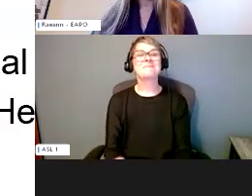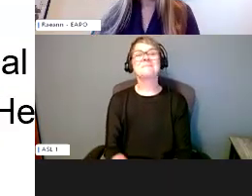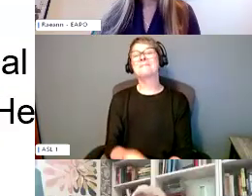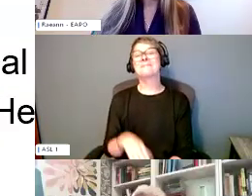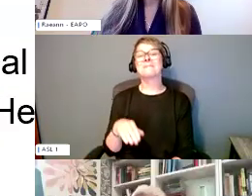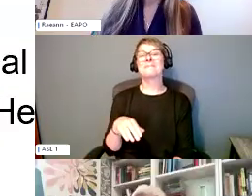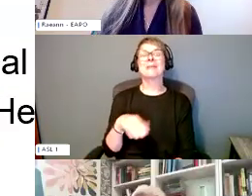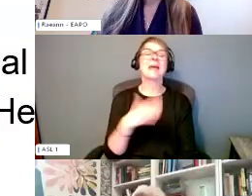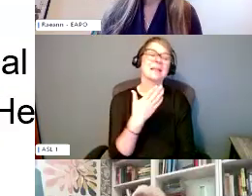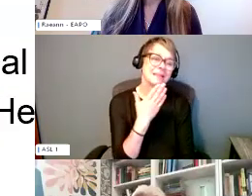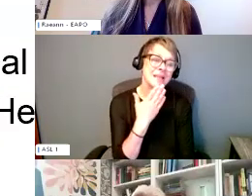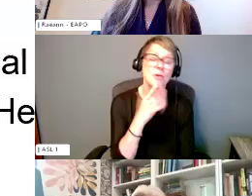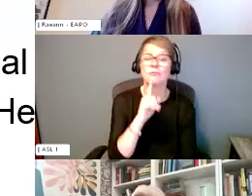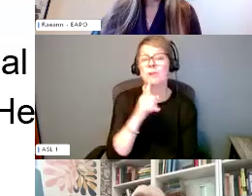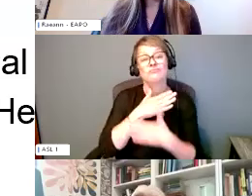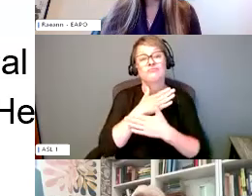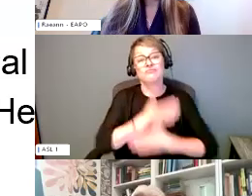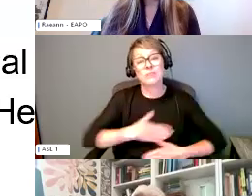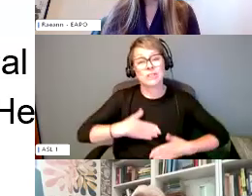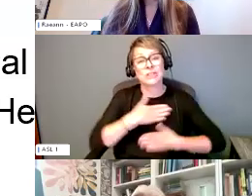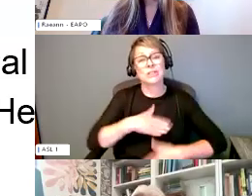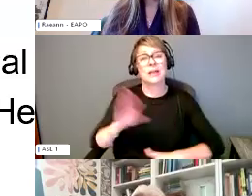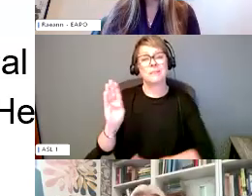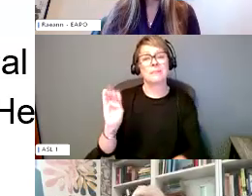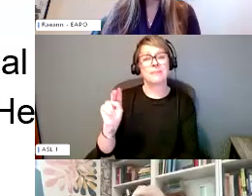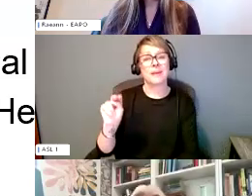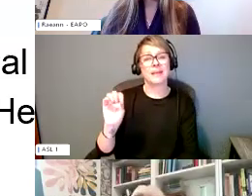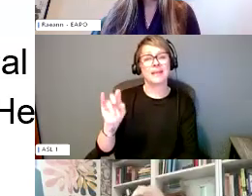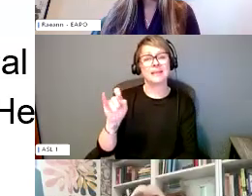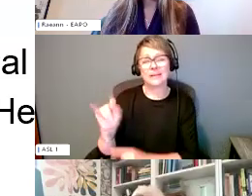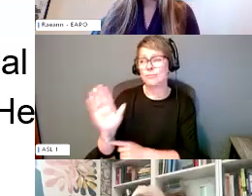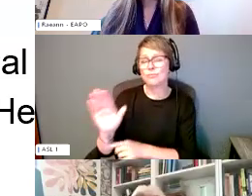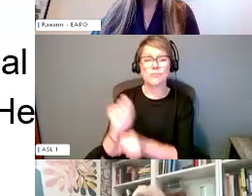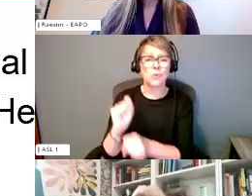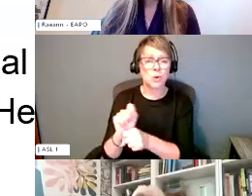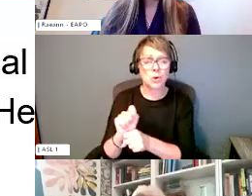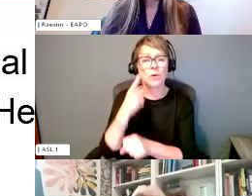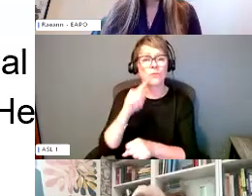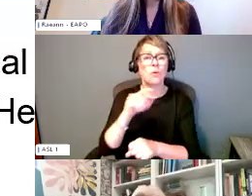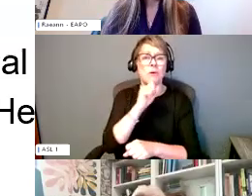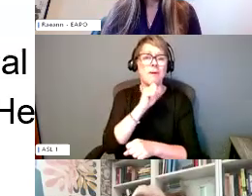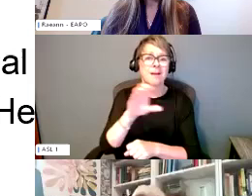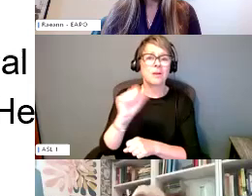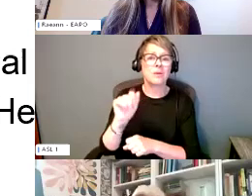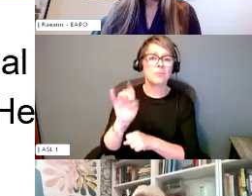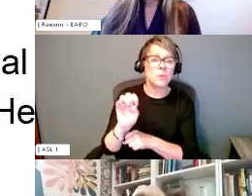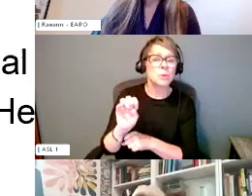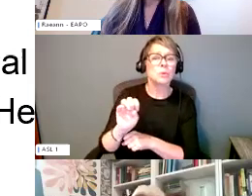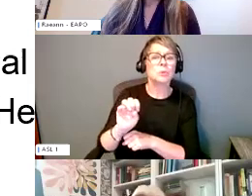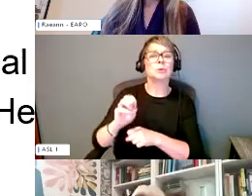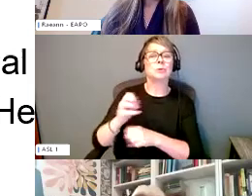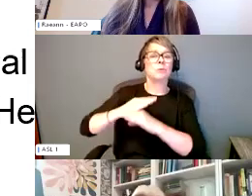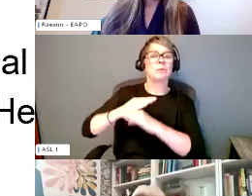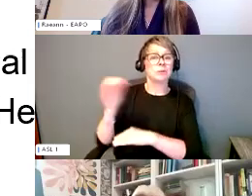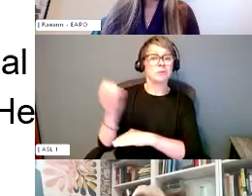really appreciate all the work that Benedict does in collaboration with Elder Abuse Prevention Ontario in hosting and